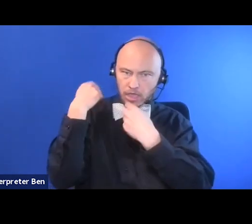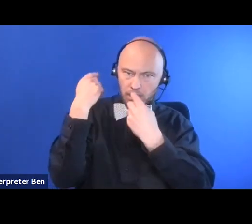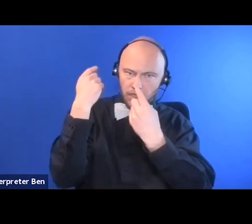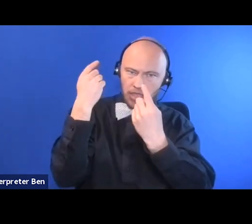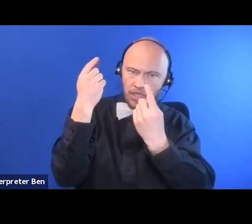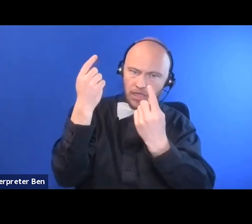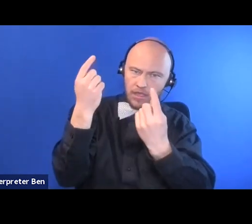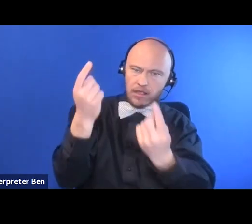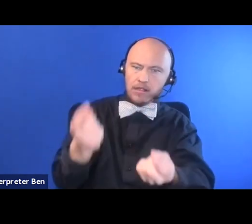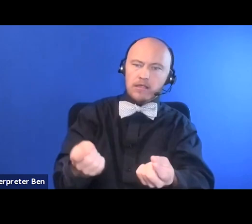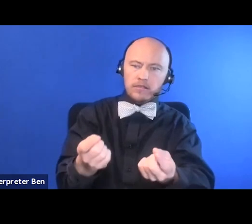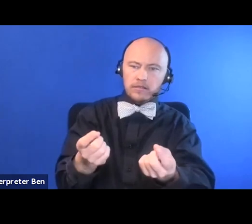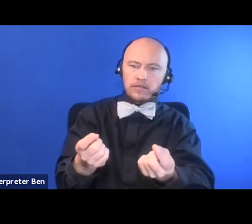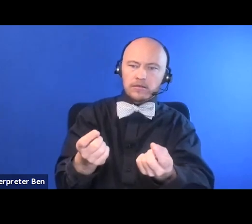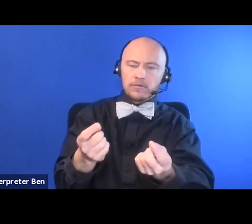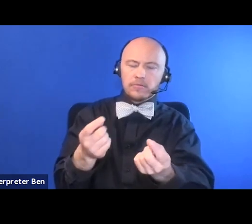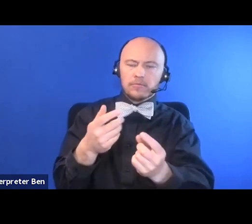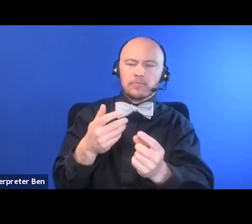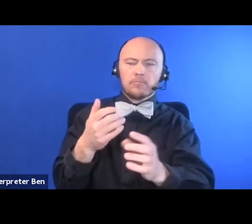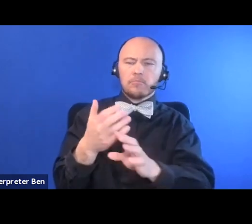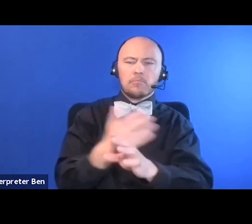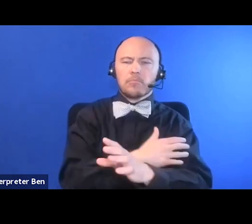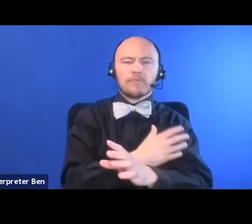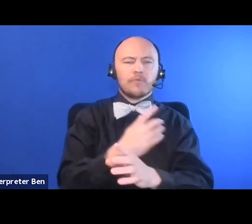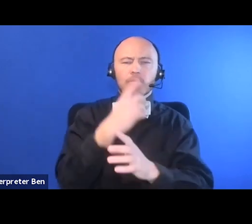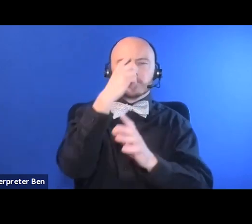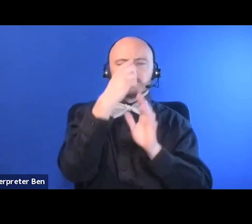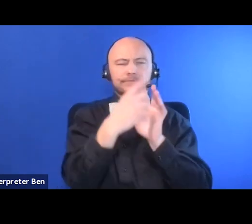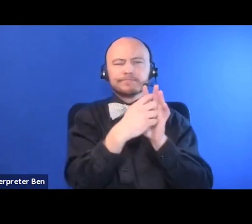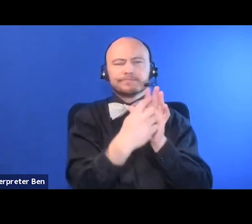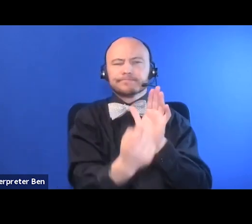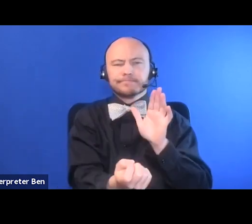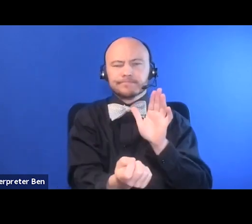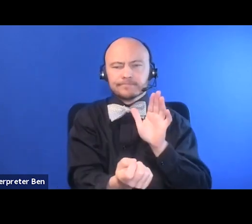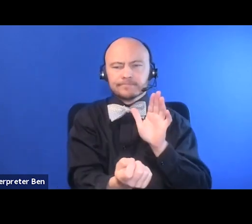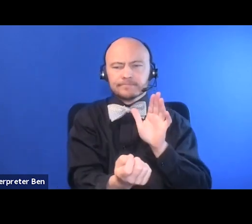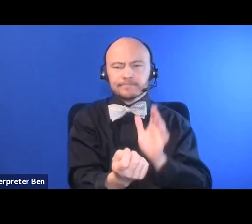an afterthought in the lives of men.